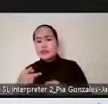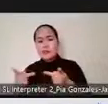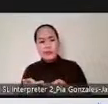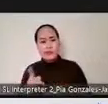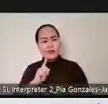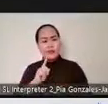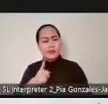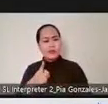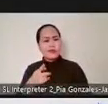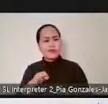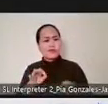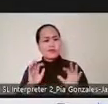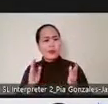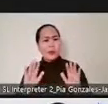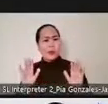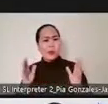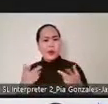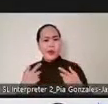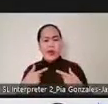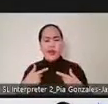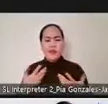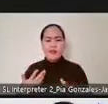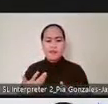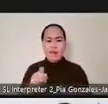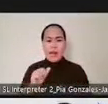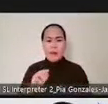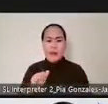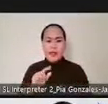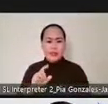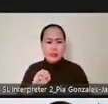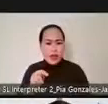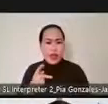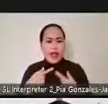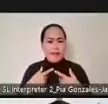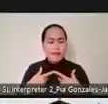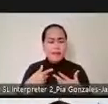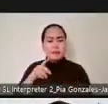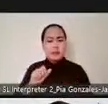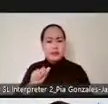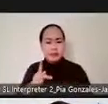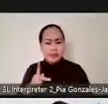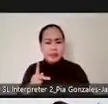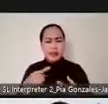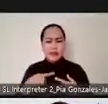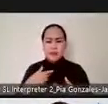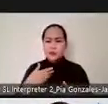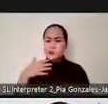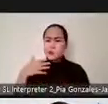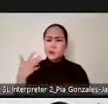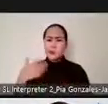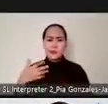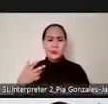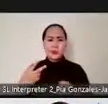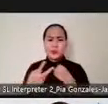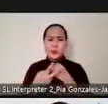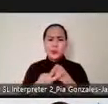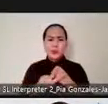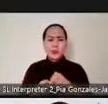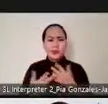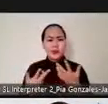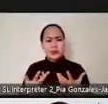to look would be in the Agustan Marsh where there's peat and there could be incredible preservation there if there are